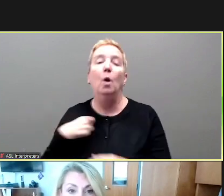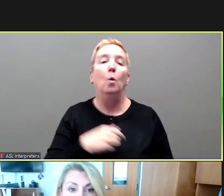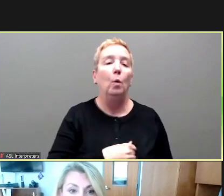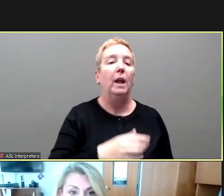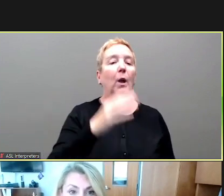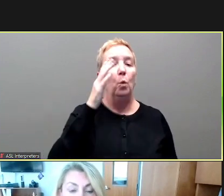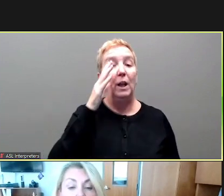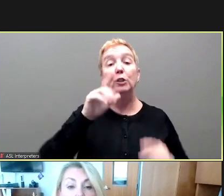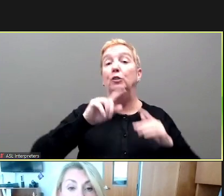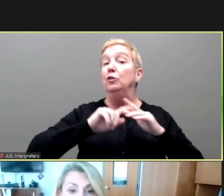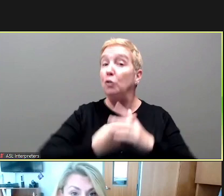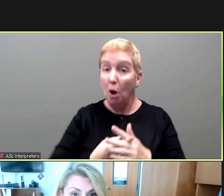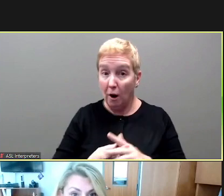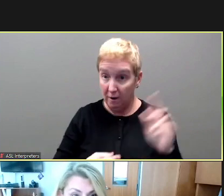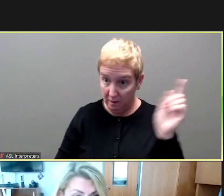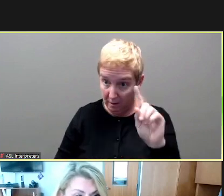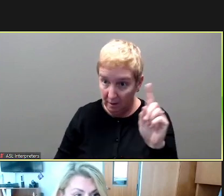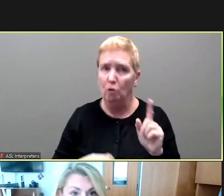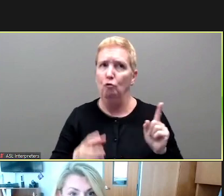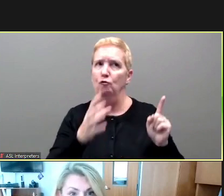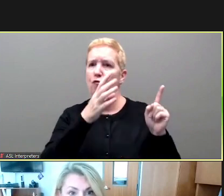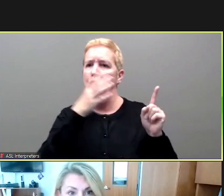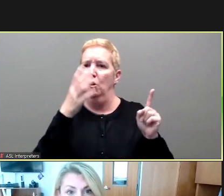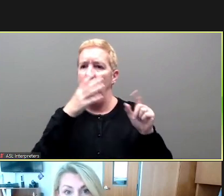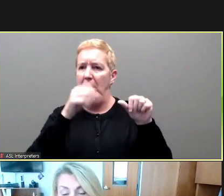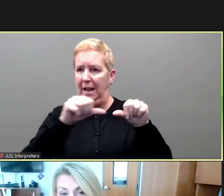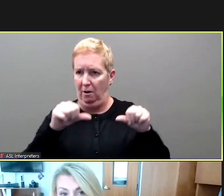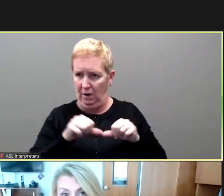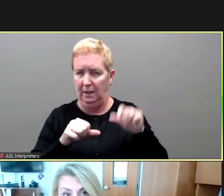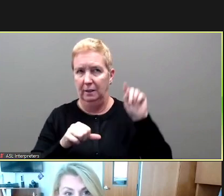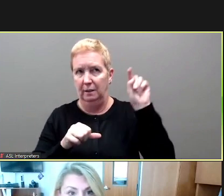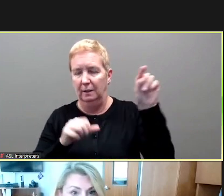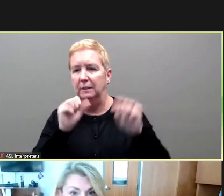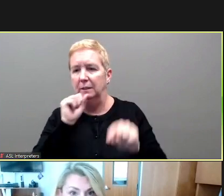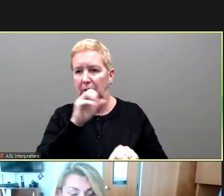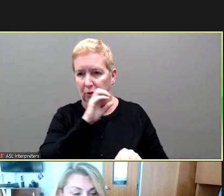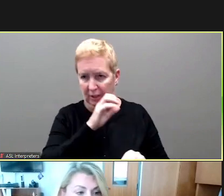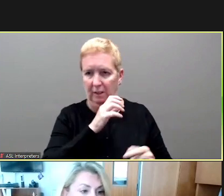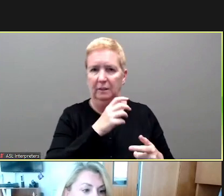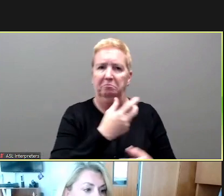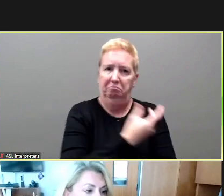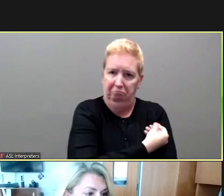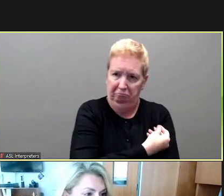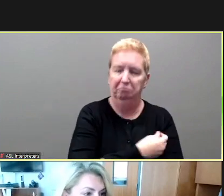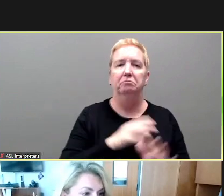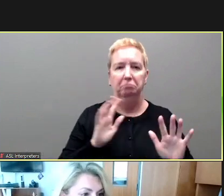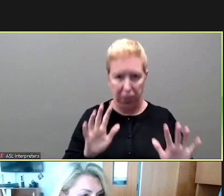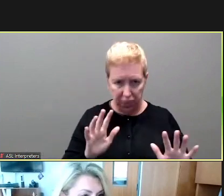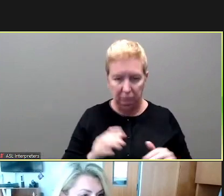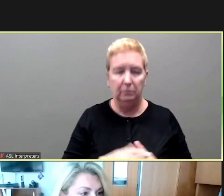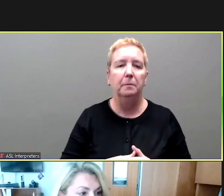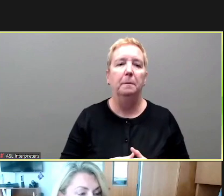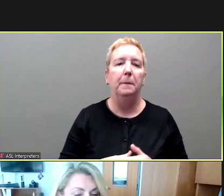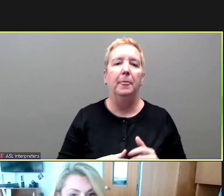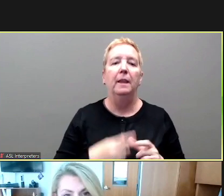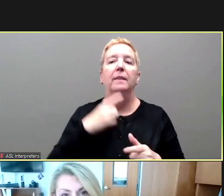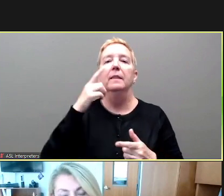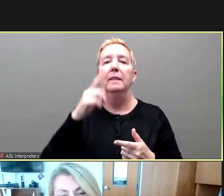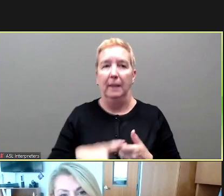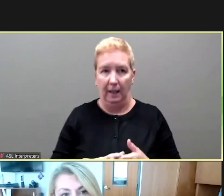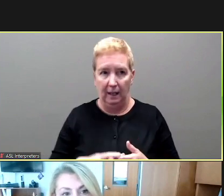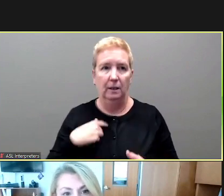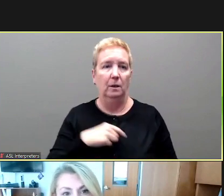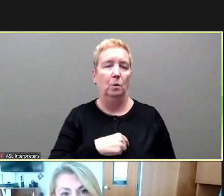in rural areas with our senior centers to make sure that they are vaccinated and up to date. And then